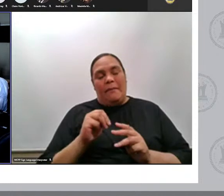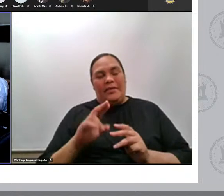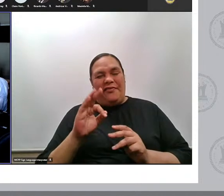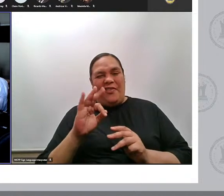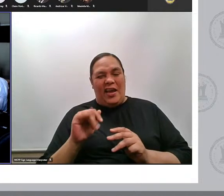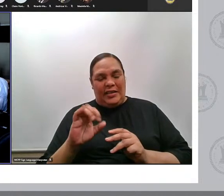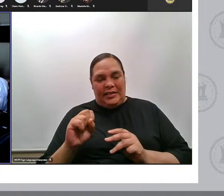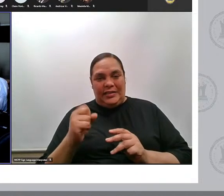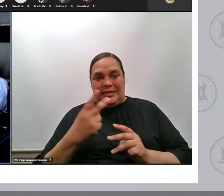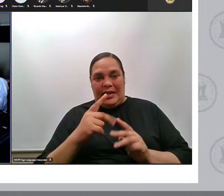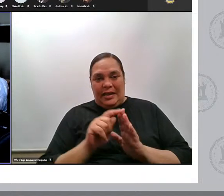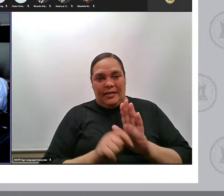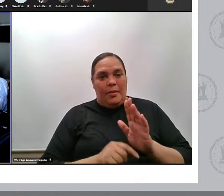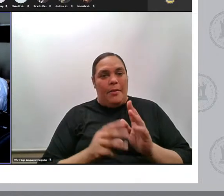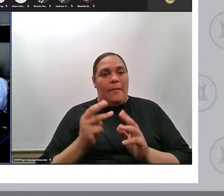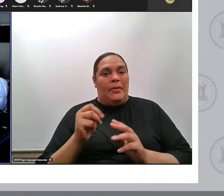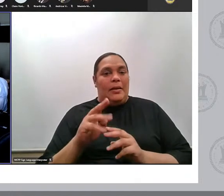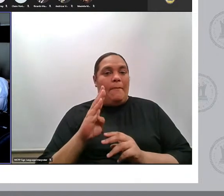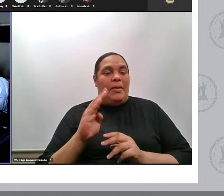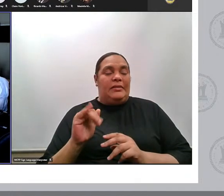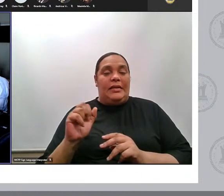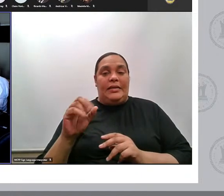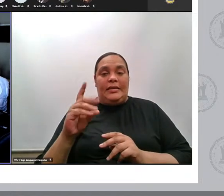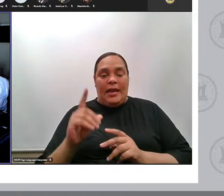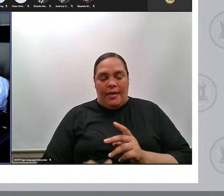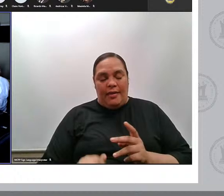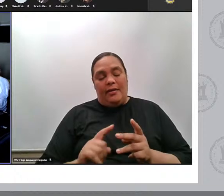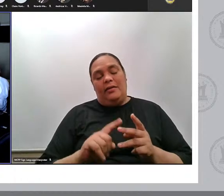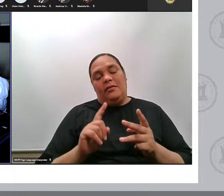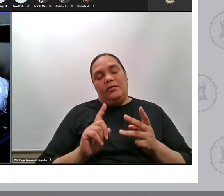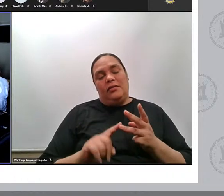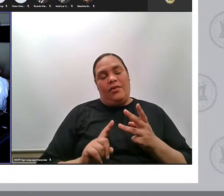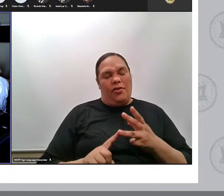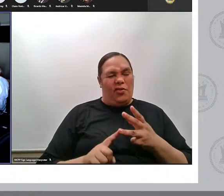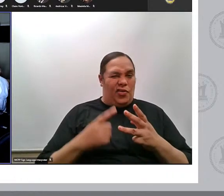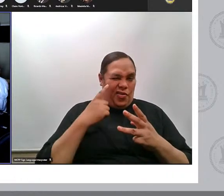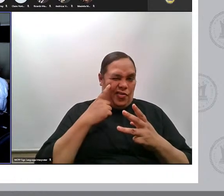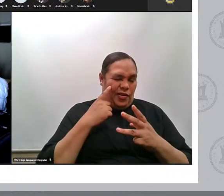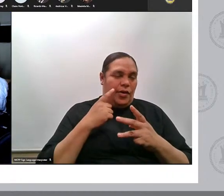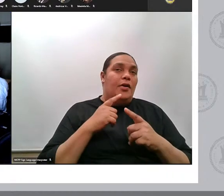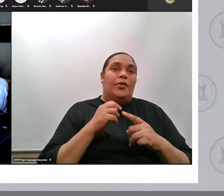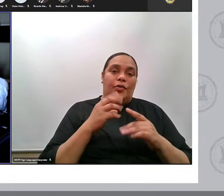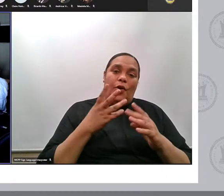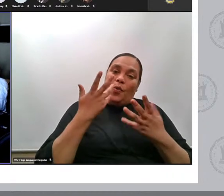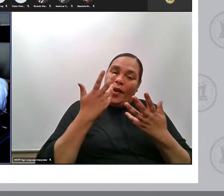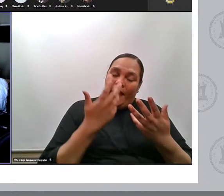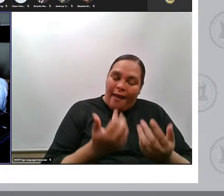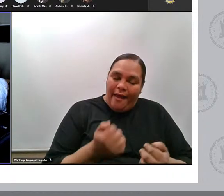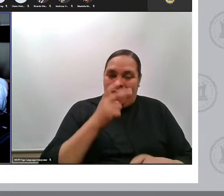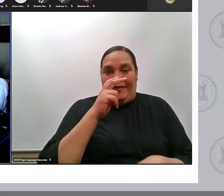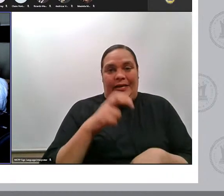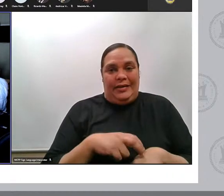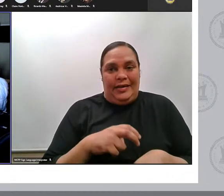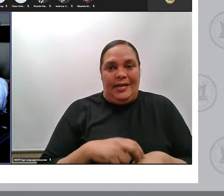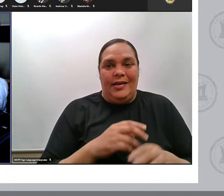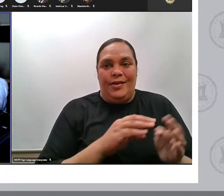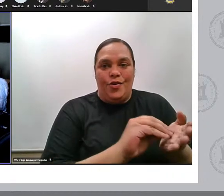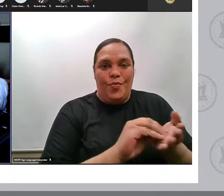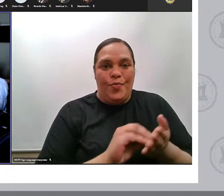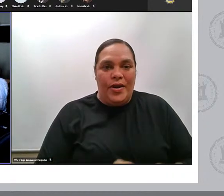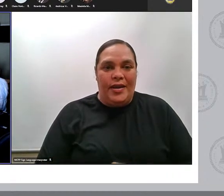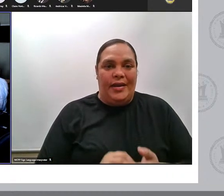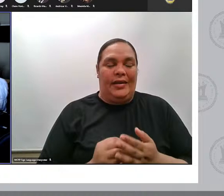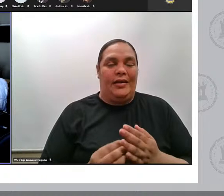and Mr. Bassaday is on his second term. And I think there is a need to bring in